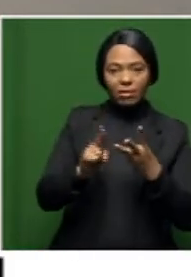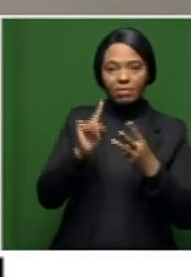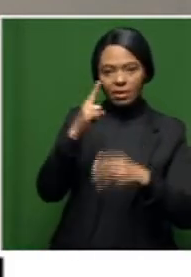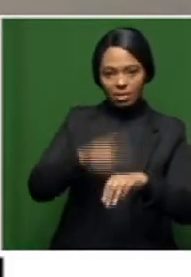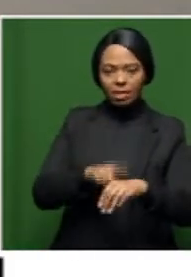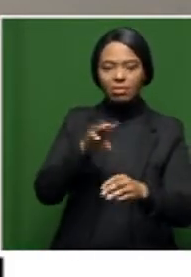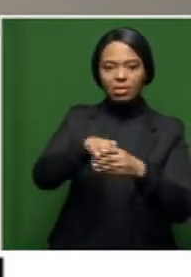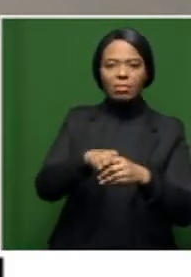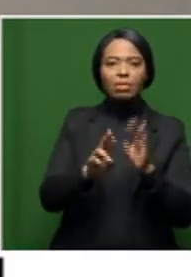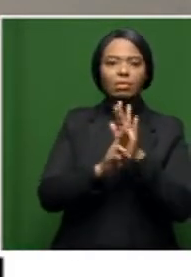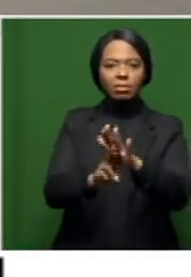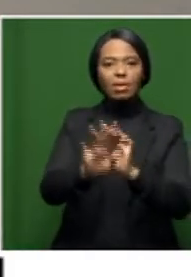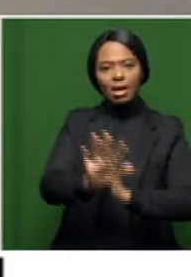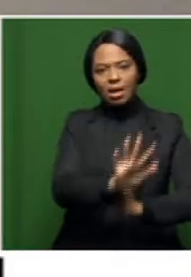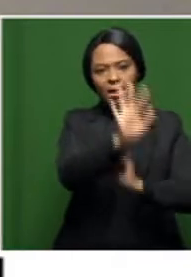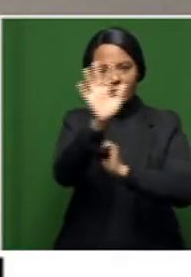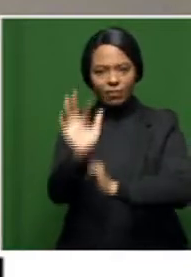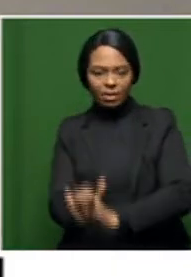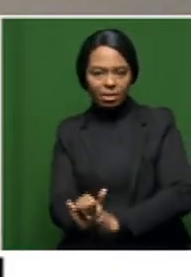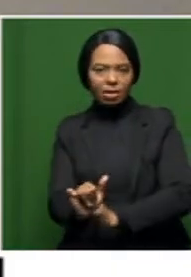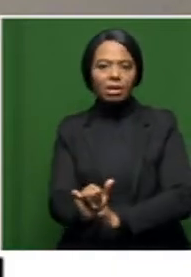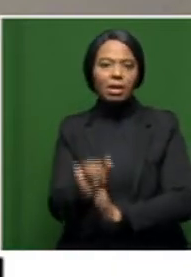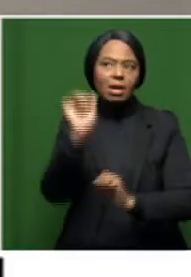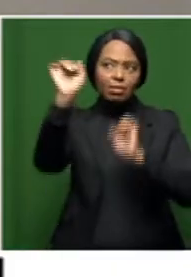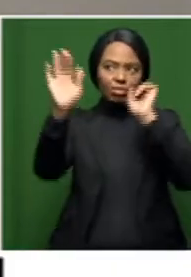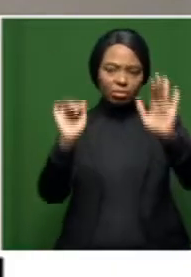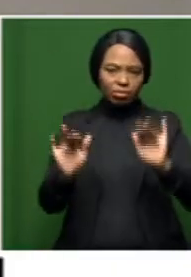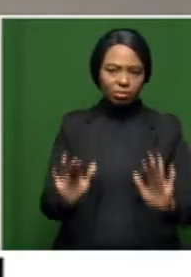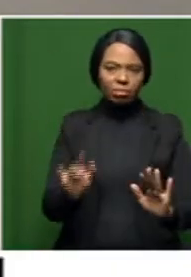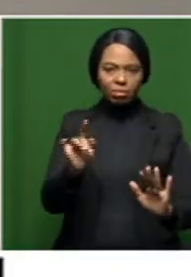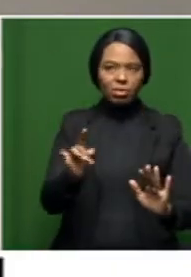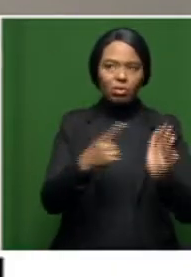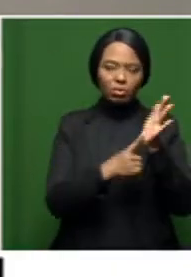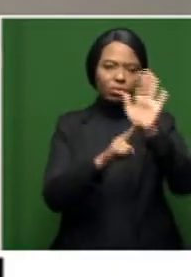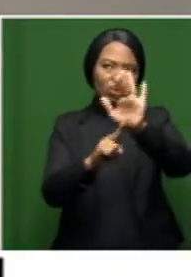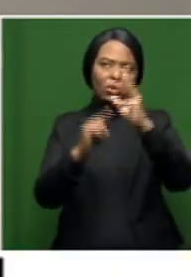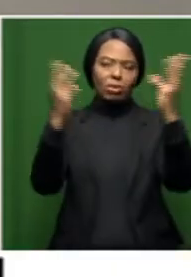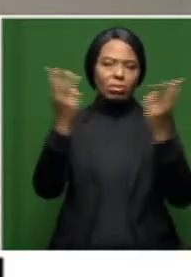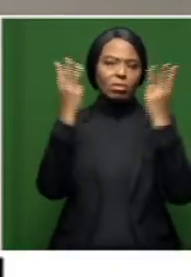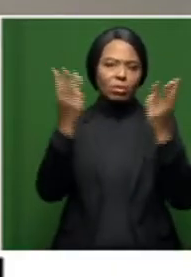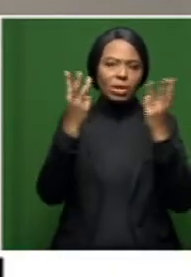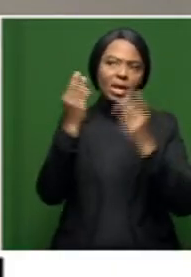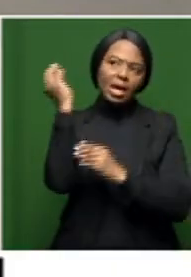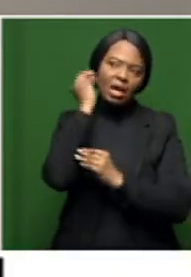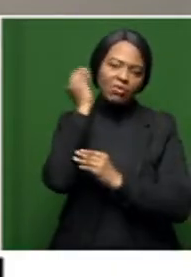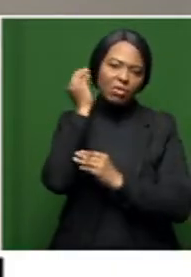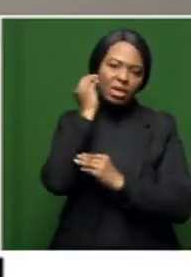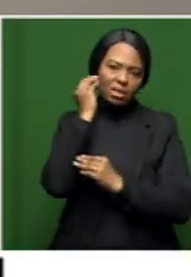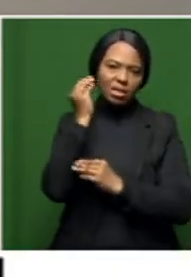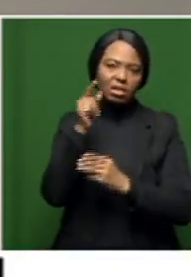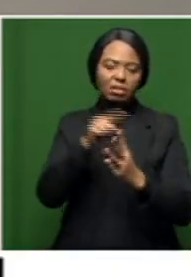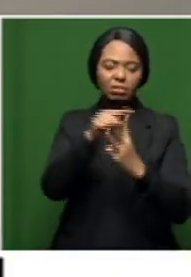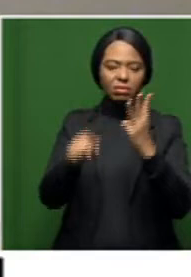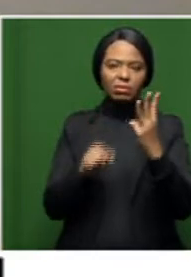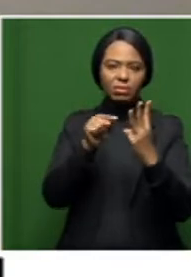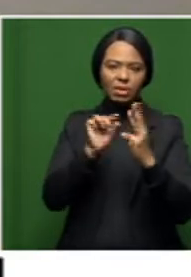to and presenting the exhibition and giving the audience access to more information about these artists.